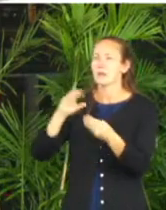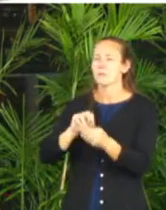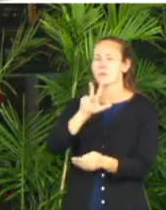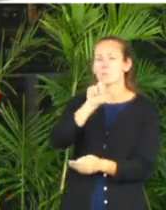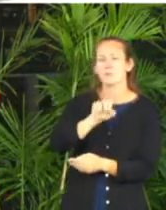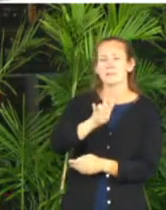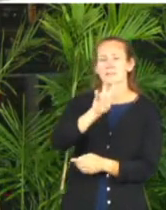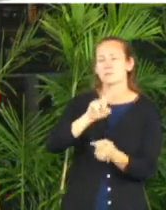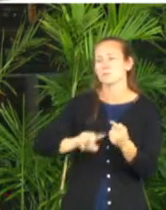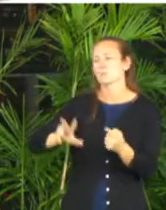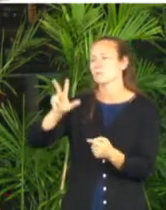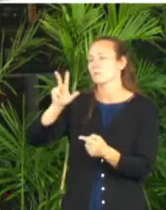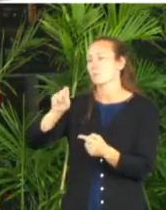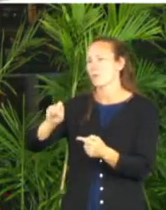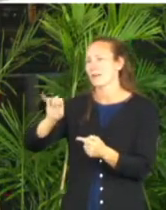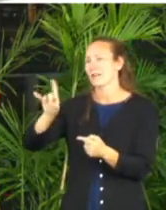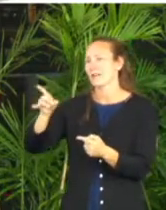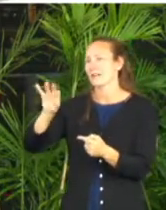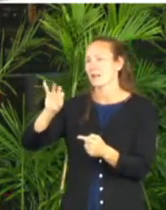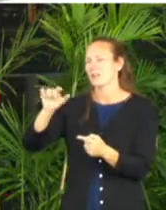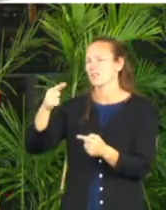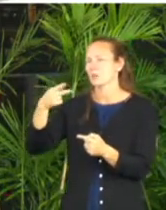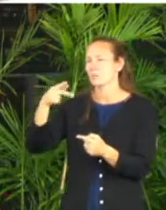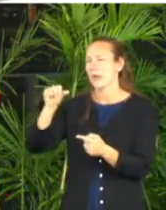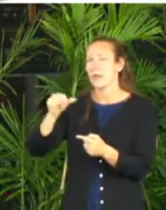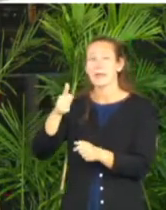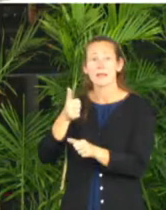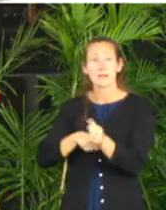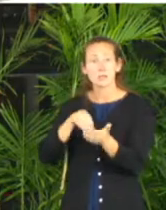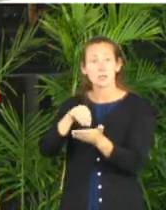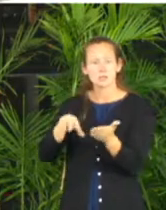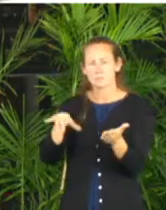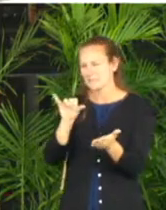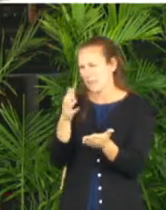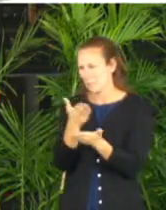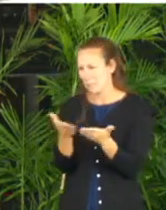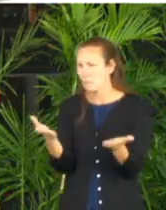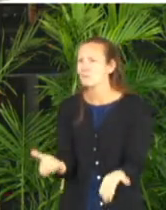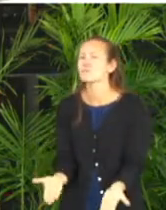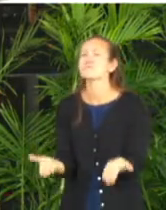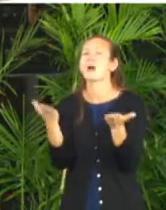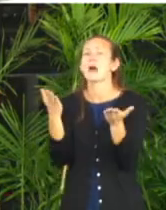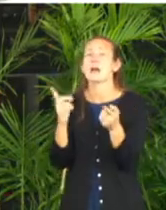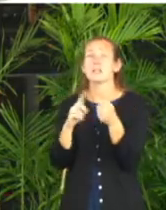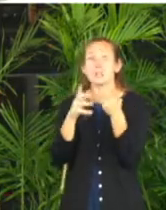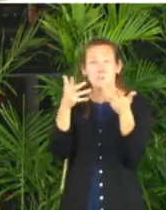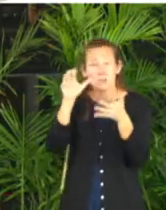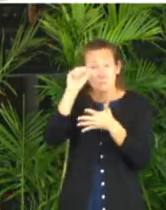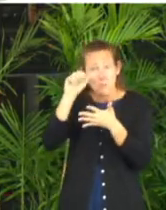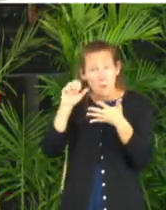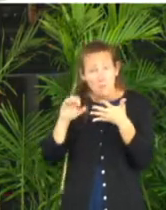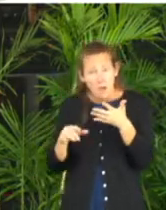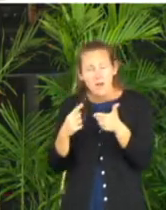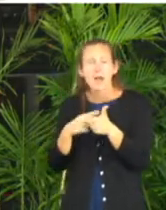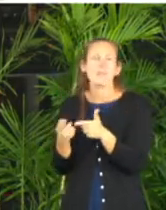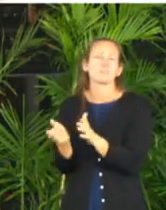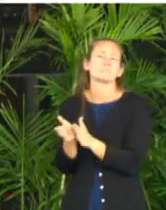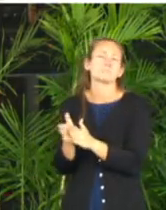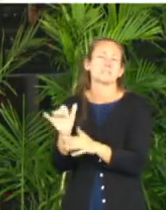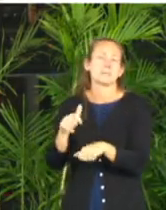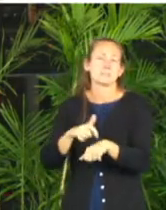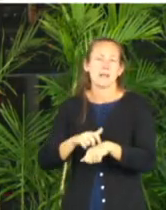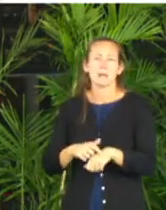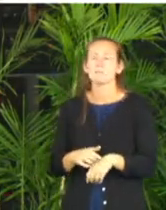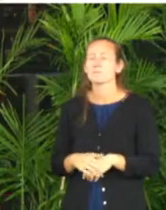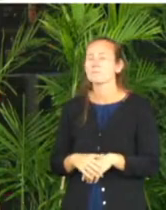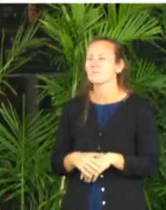to 3.89. Will each student please rise and remain standing until all of these students have been acknowledged? And again,